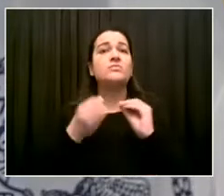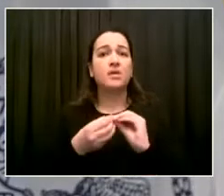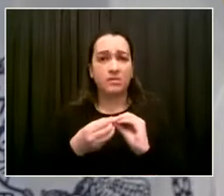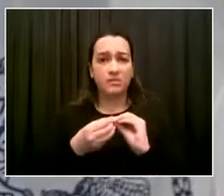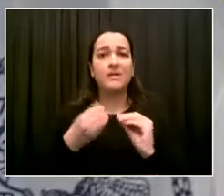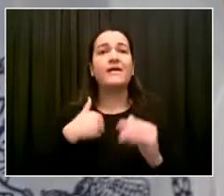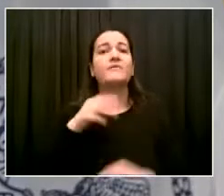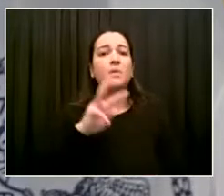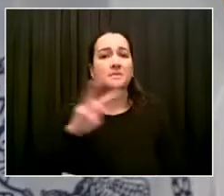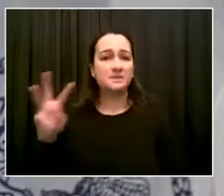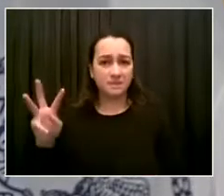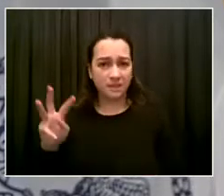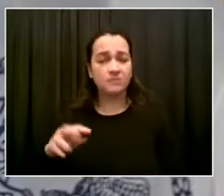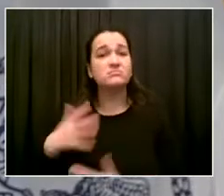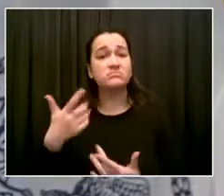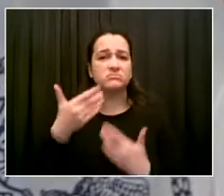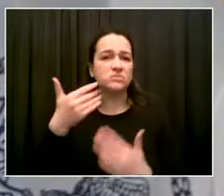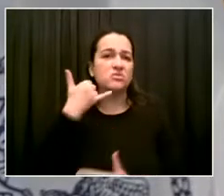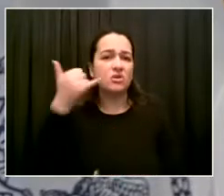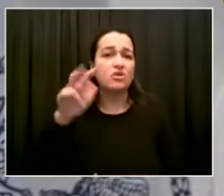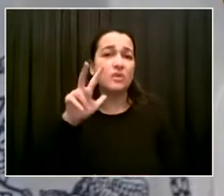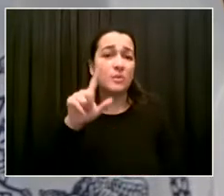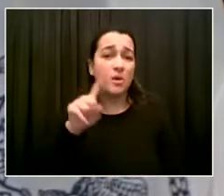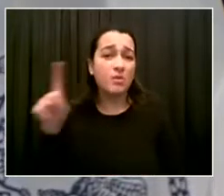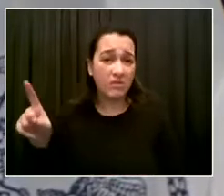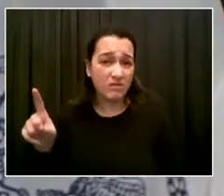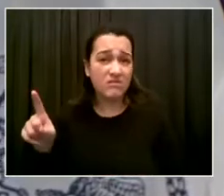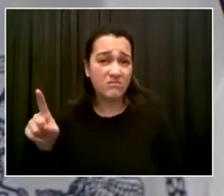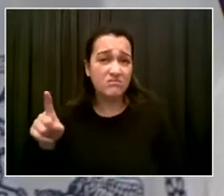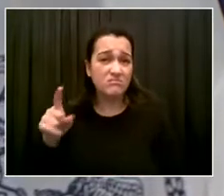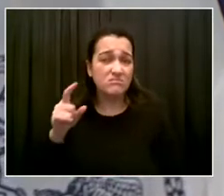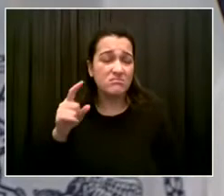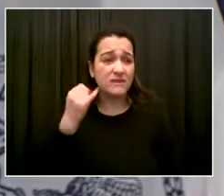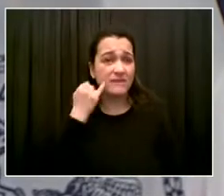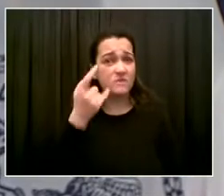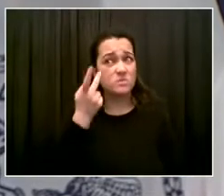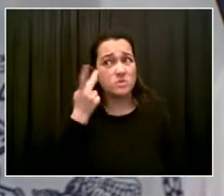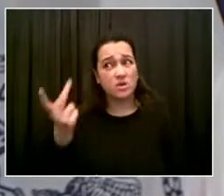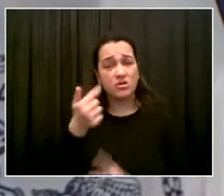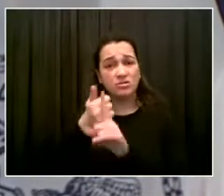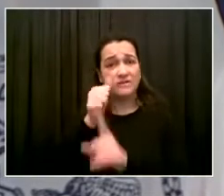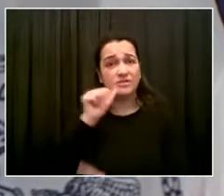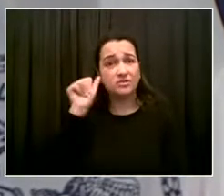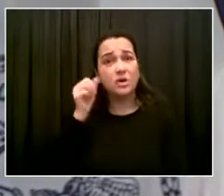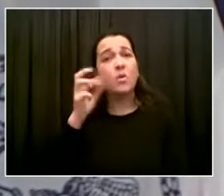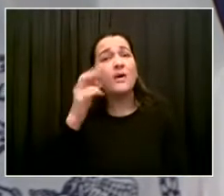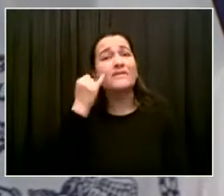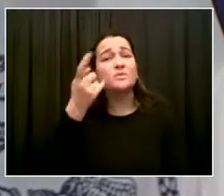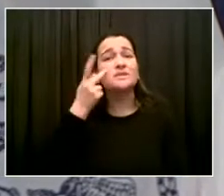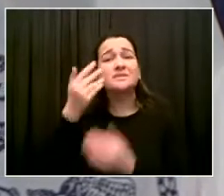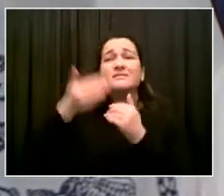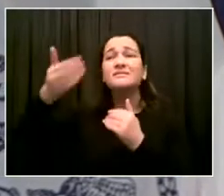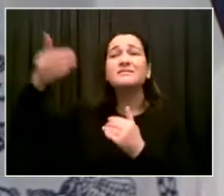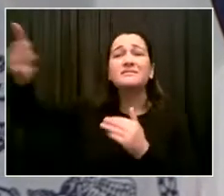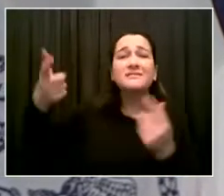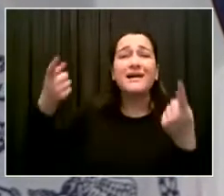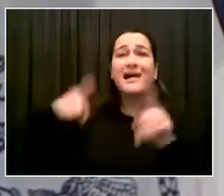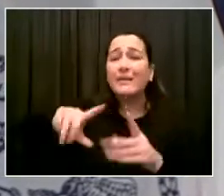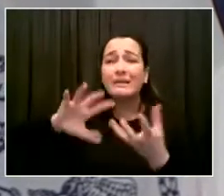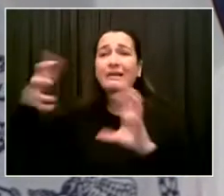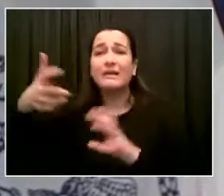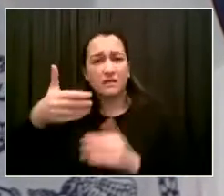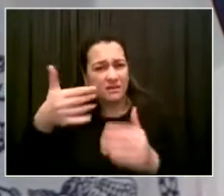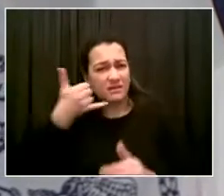started in Washington, D.C., but it has to end here in New York City. Okay, let's go